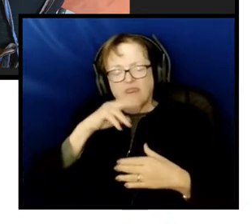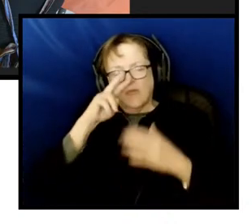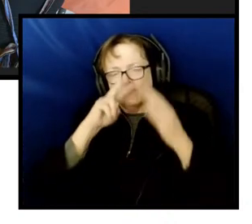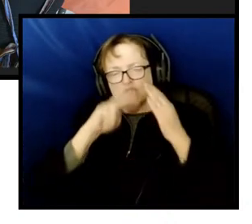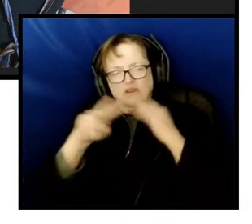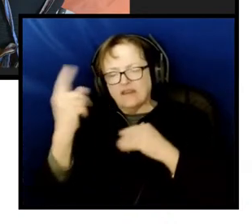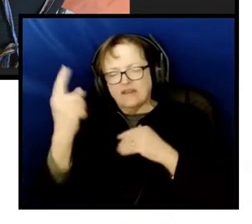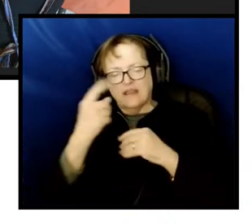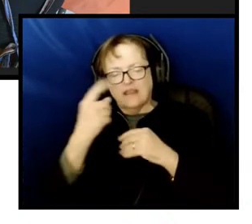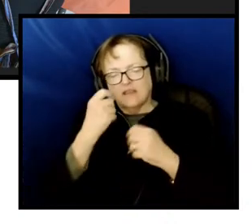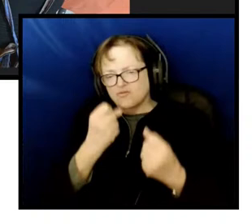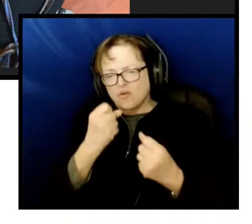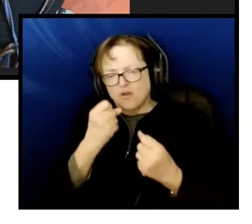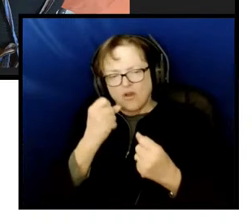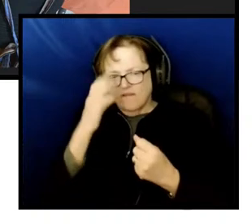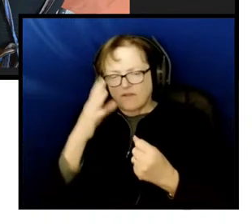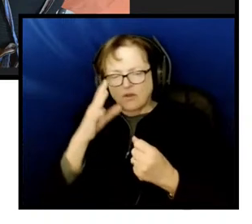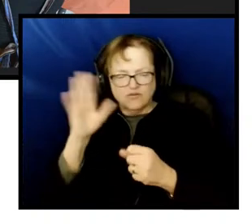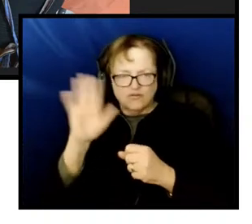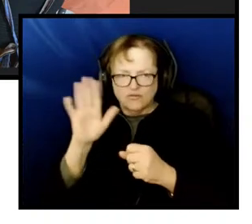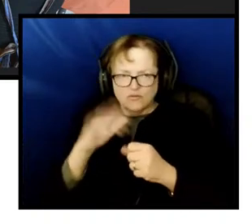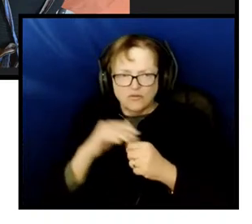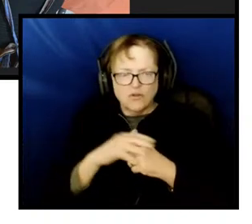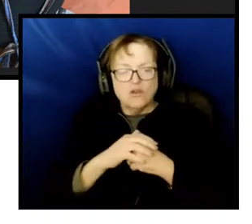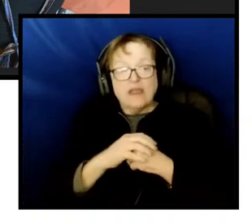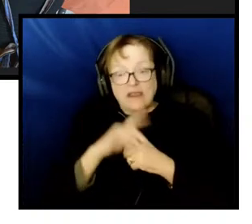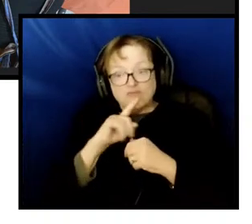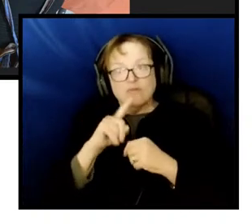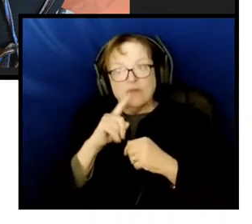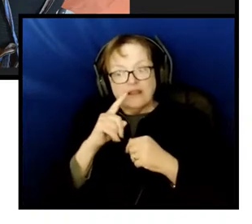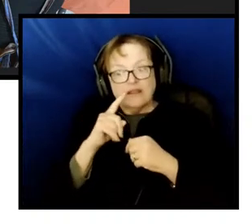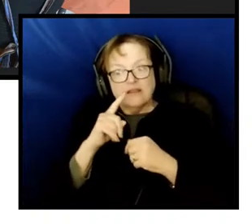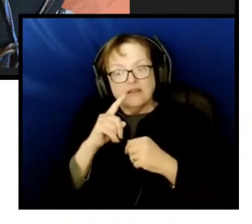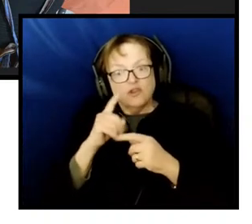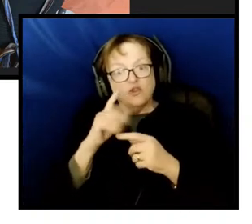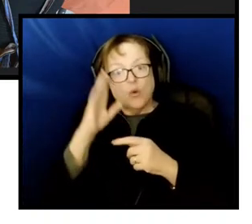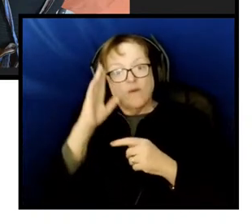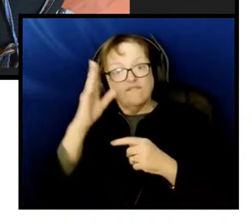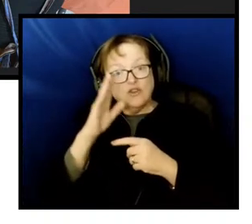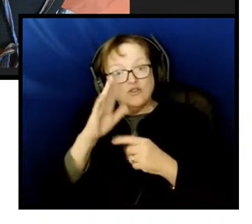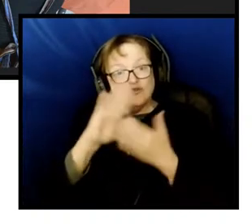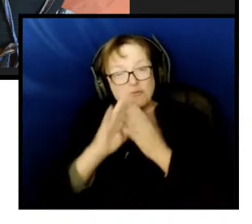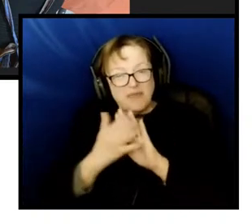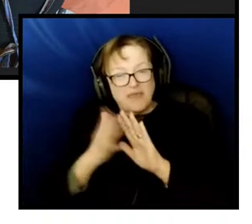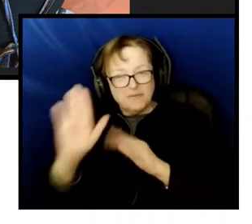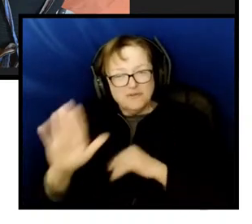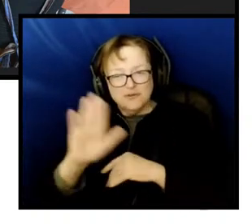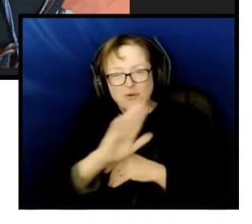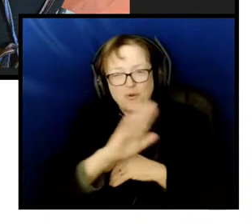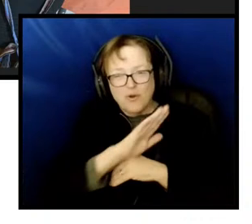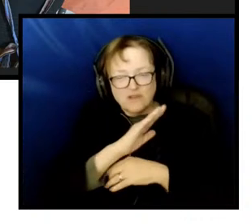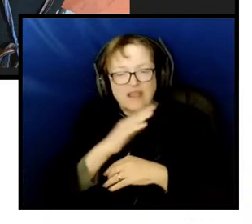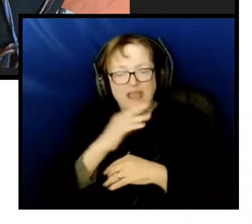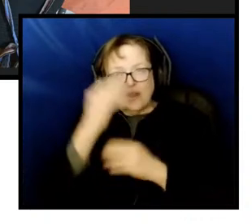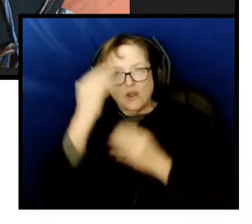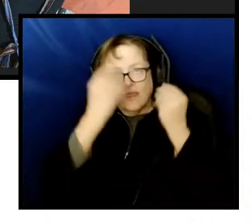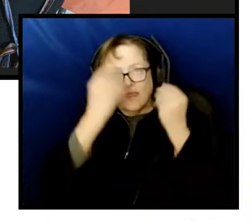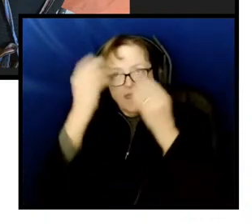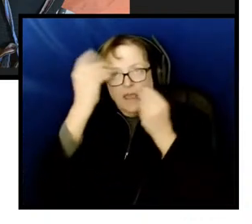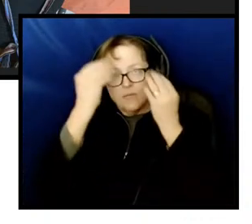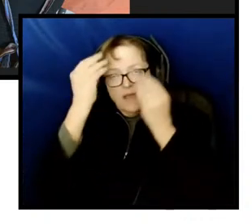solid future. It's really just to like really take your future in your own hands and reflect on it each day and